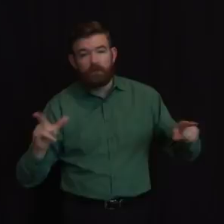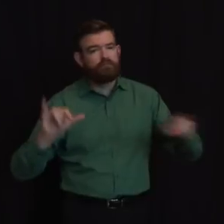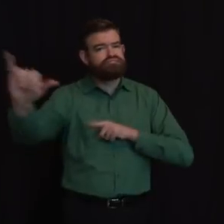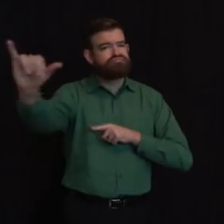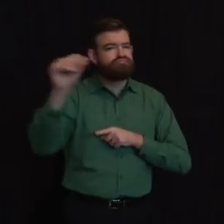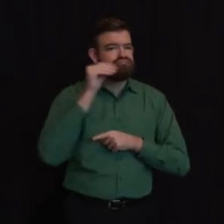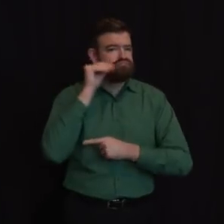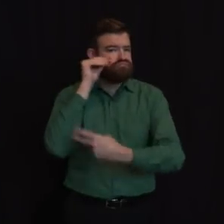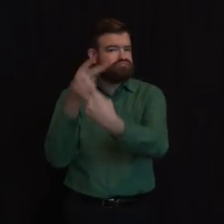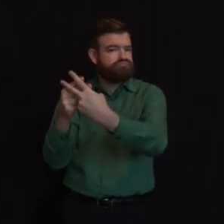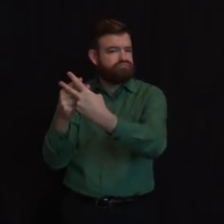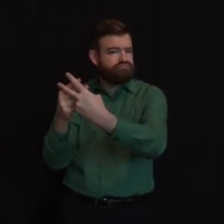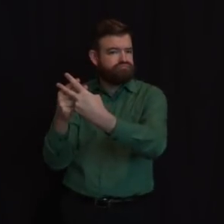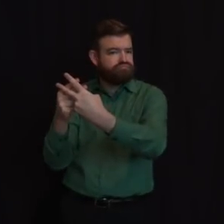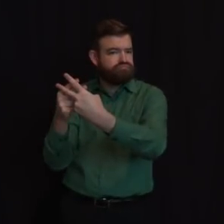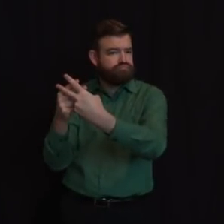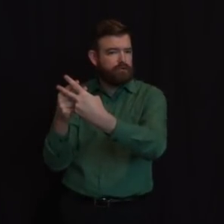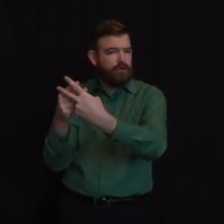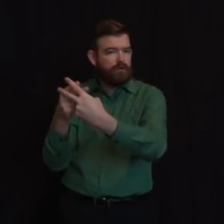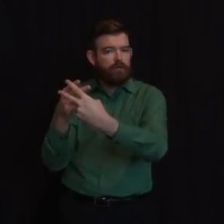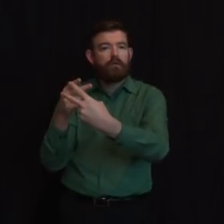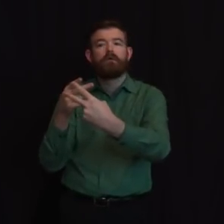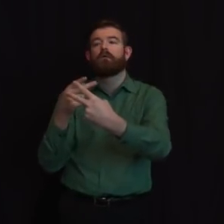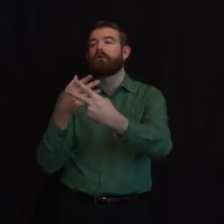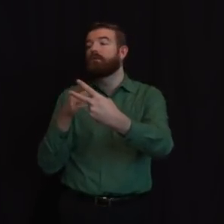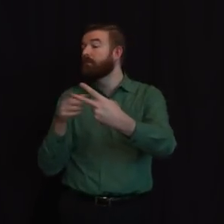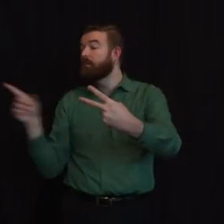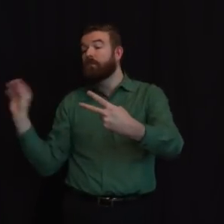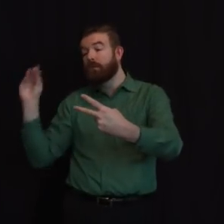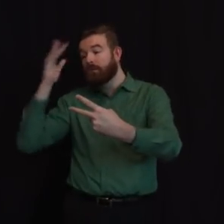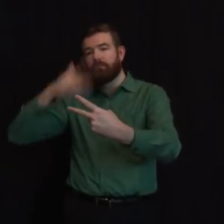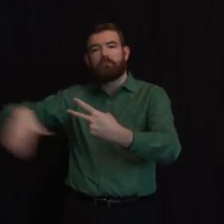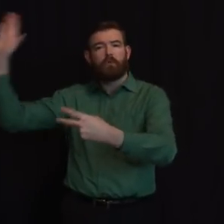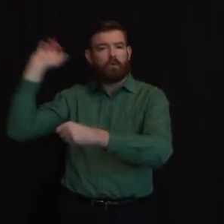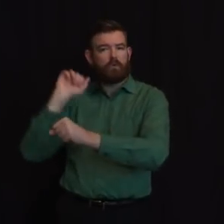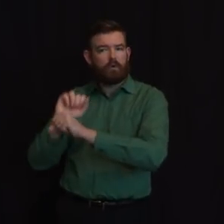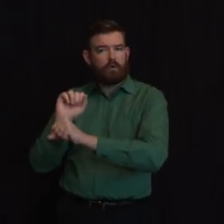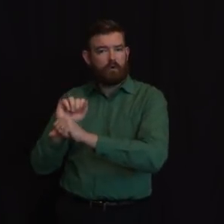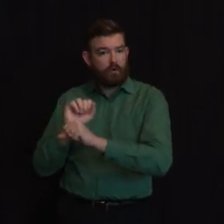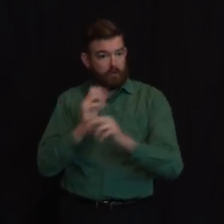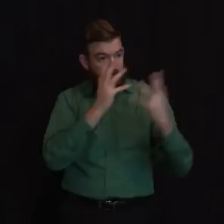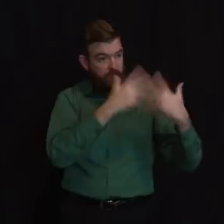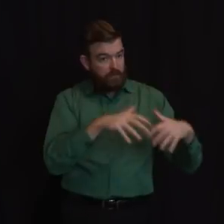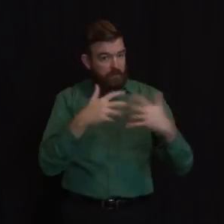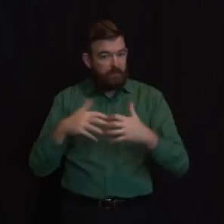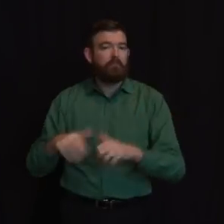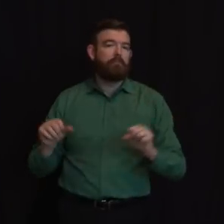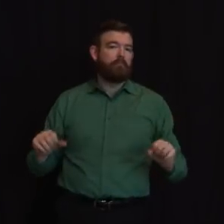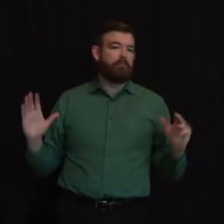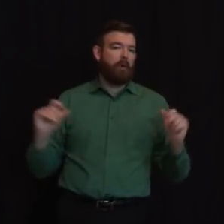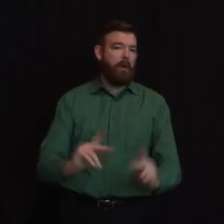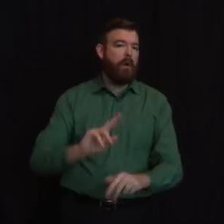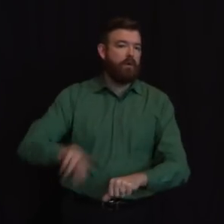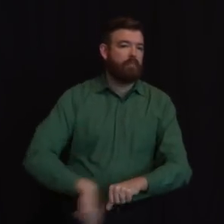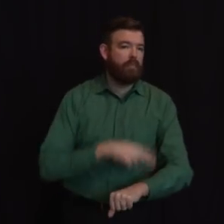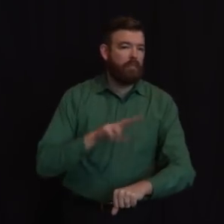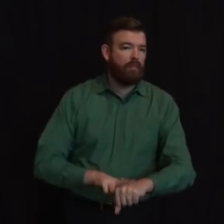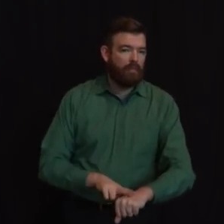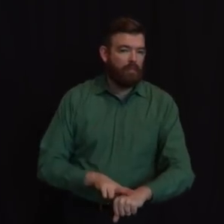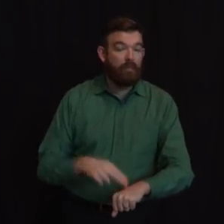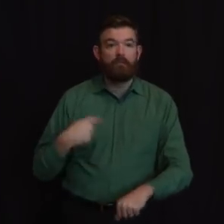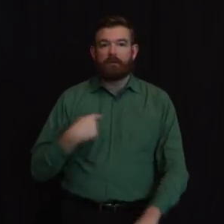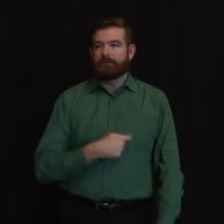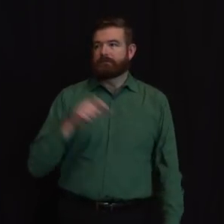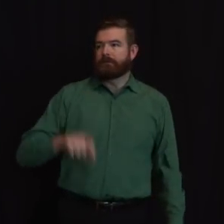can begin to open up again. Also, we continue to ask for volunteers with medical experience to join our